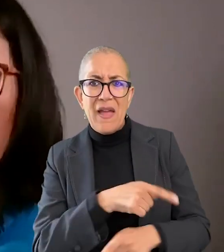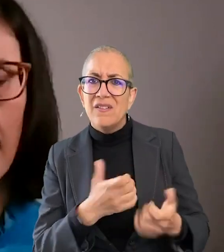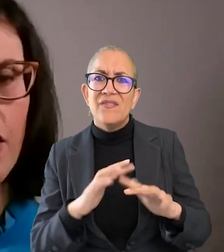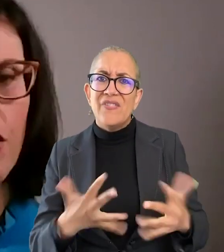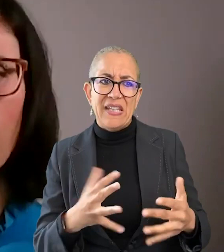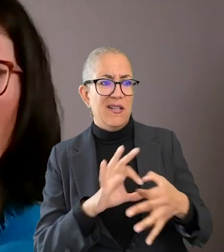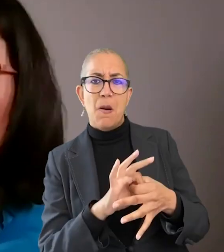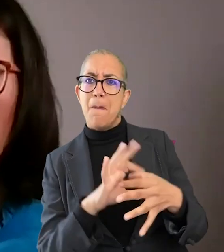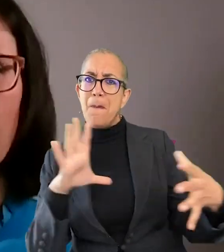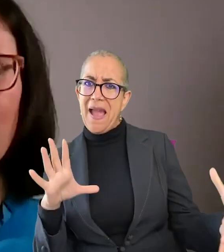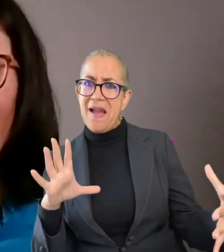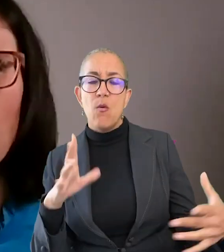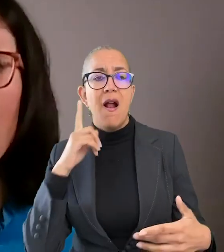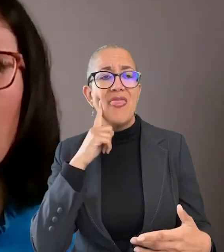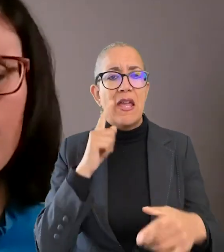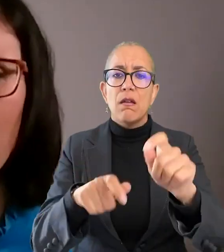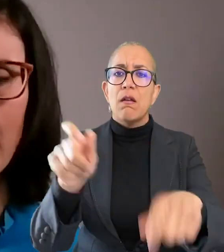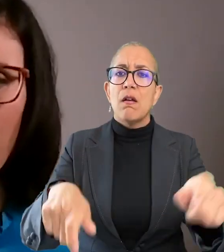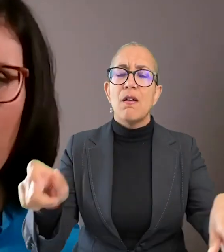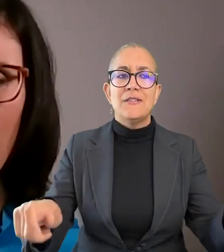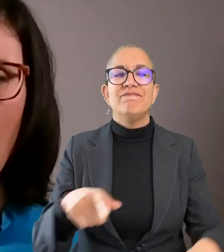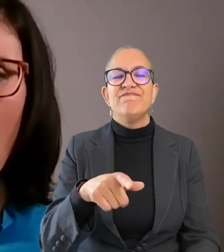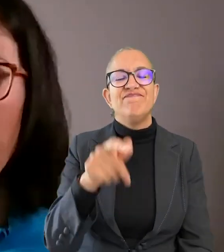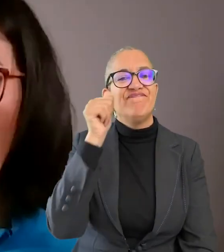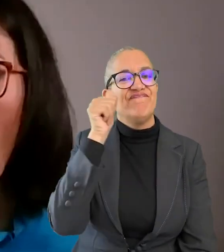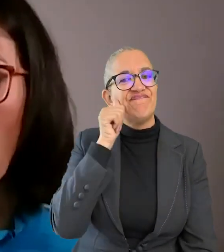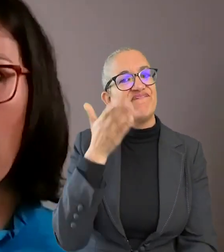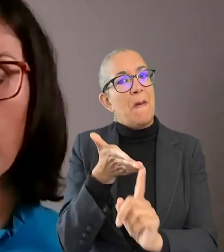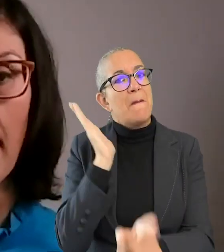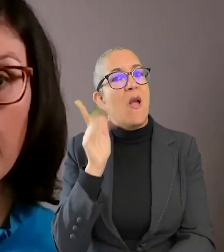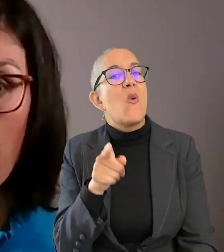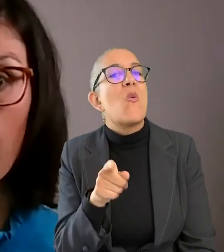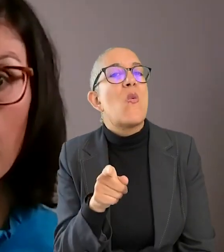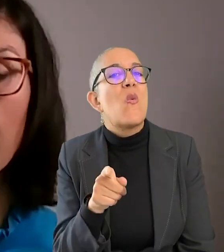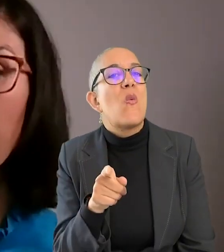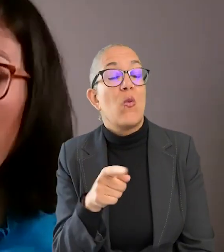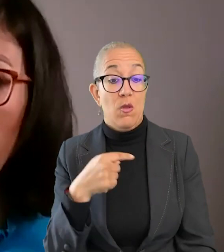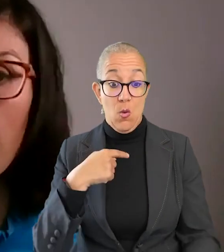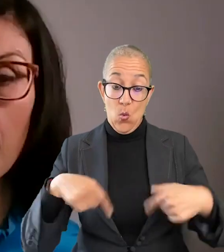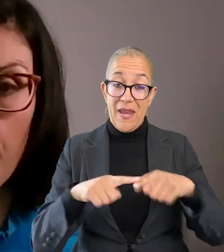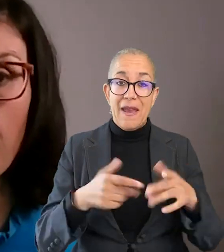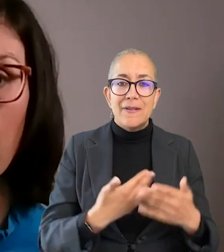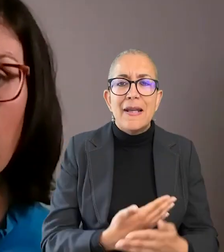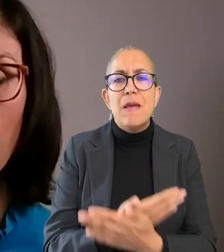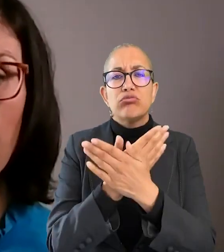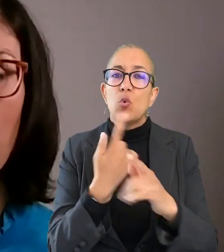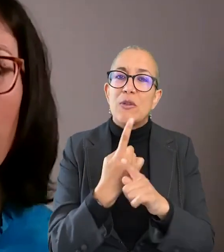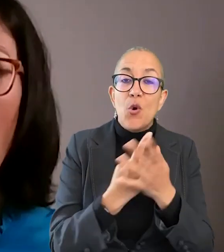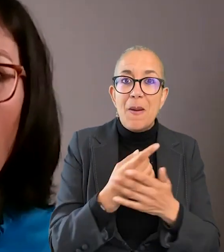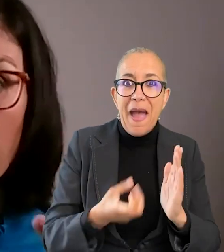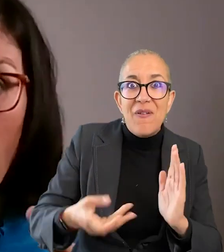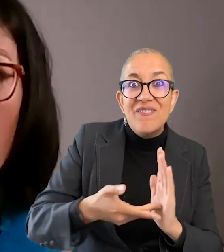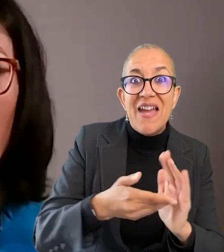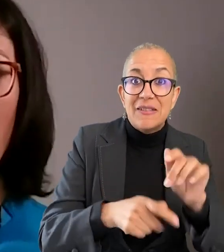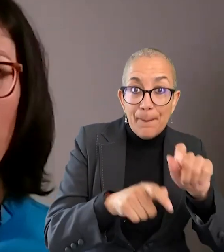I think the electorate can almost subliminally see. And we talk about, as liberals, investing in people and communities. We believe